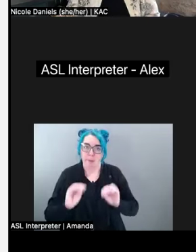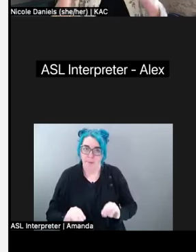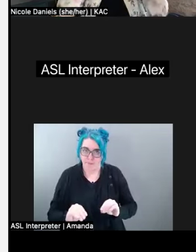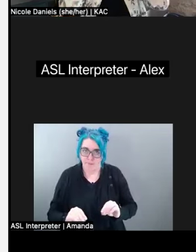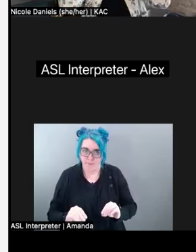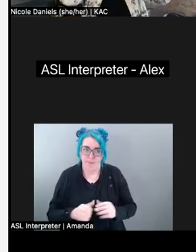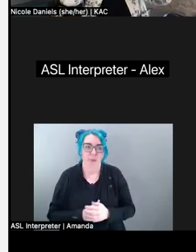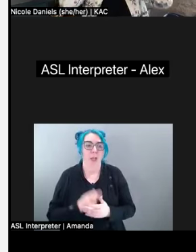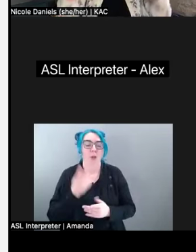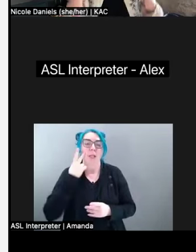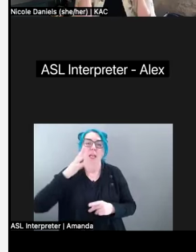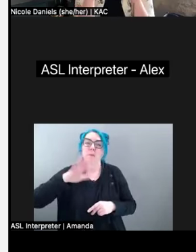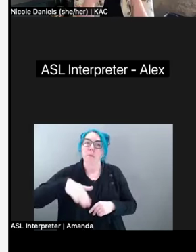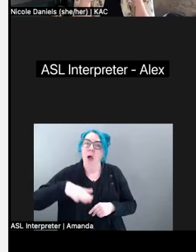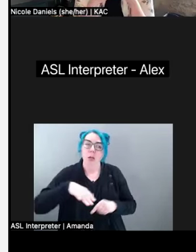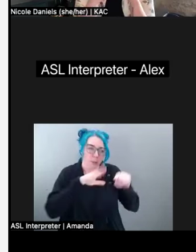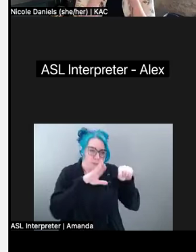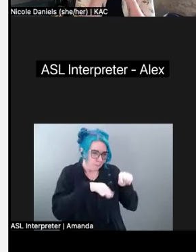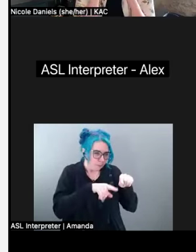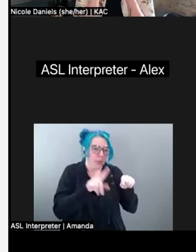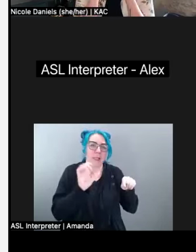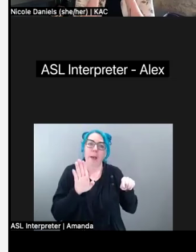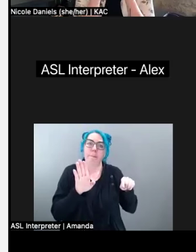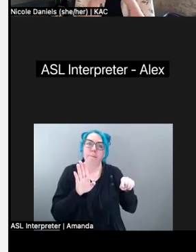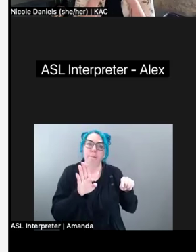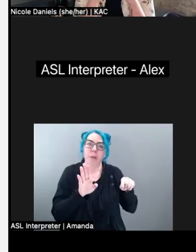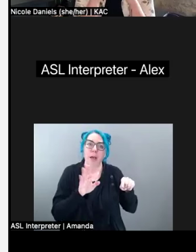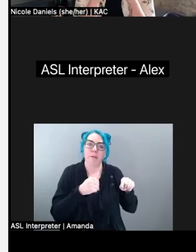tabs. Depending on what